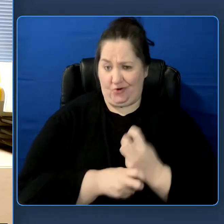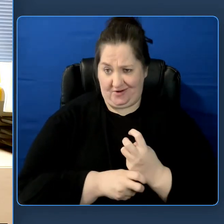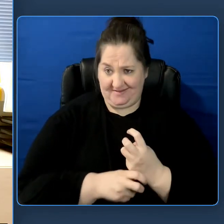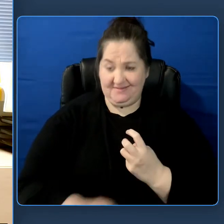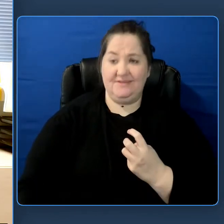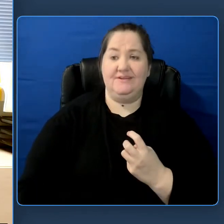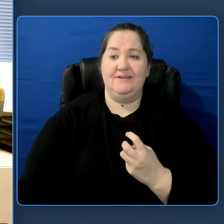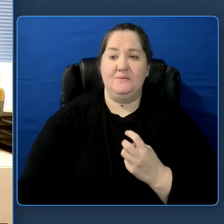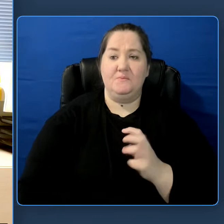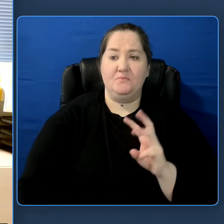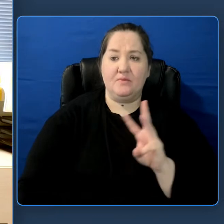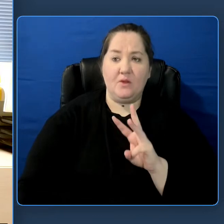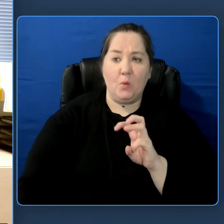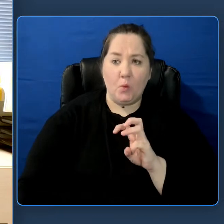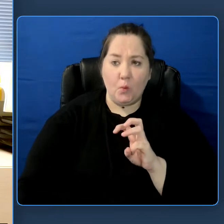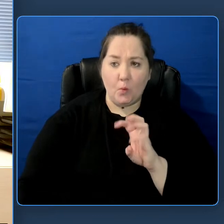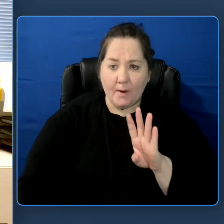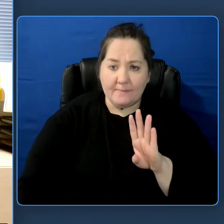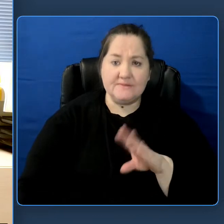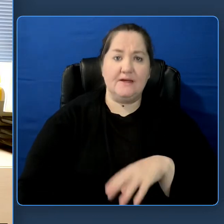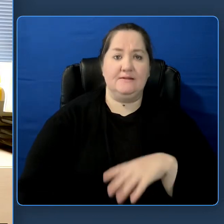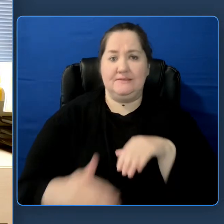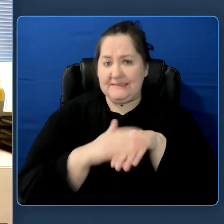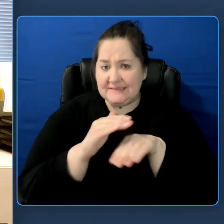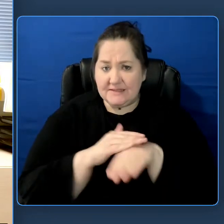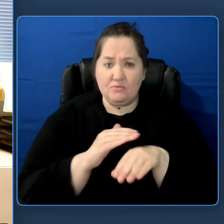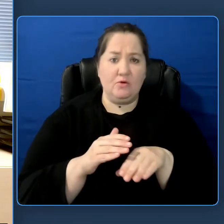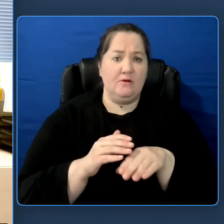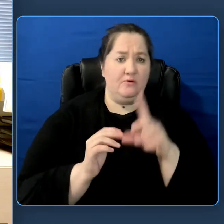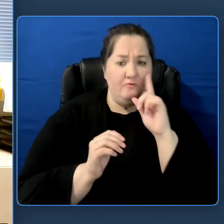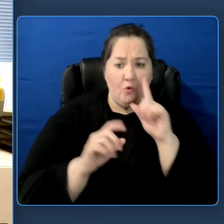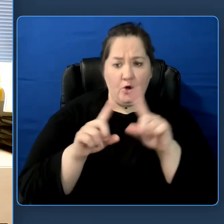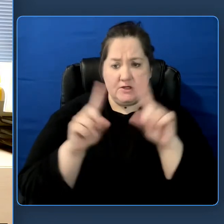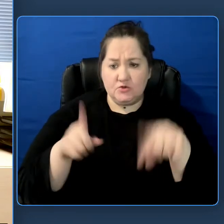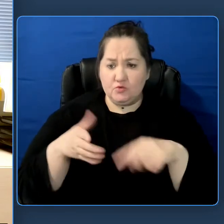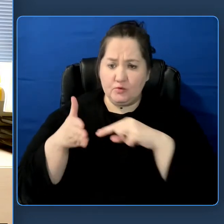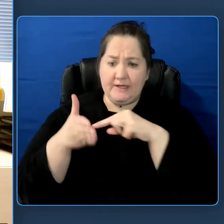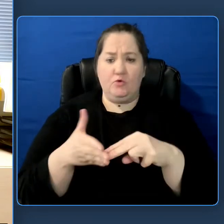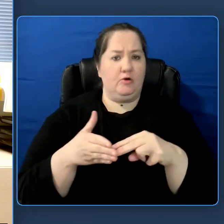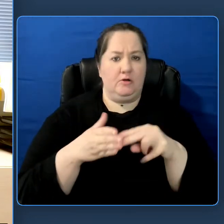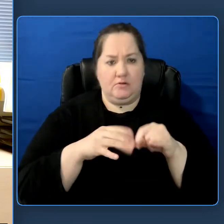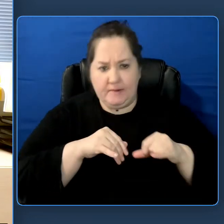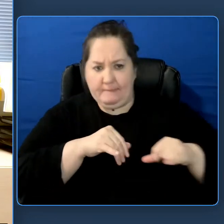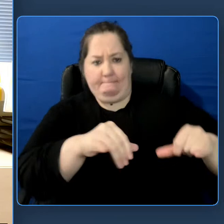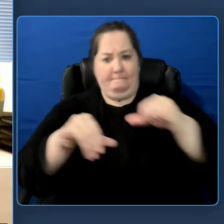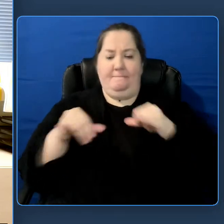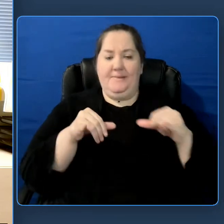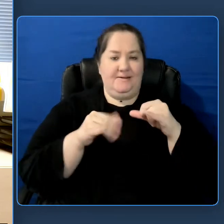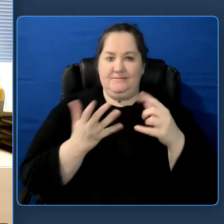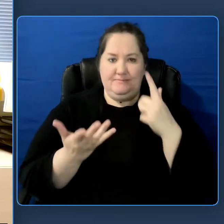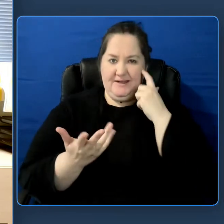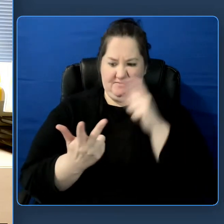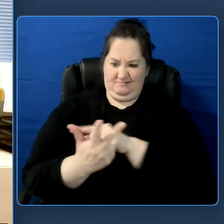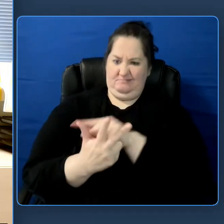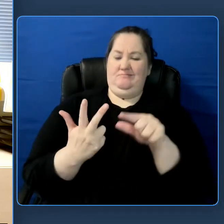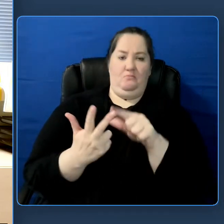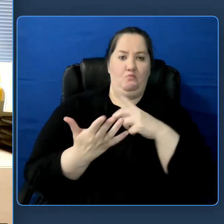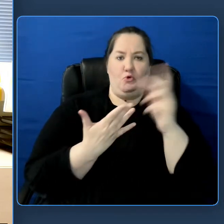for websites and things to be accessible to a screen reader across the board.